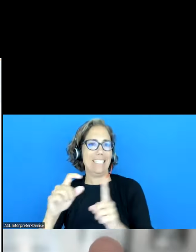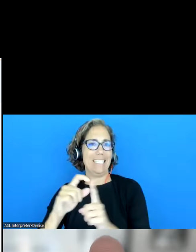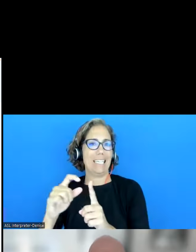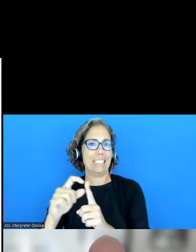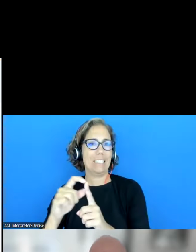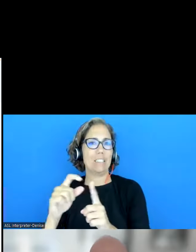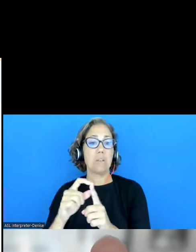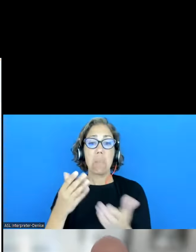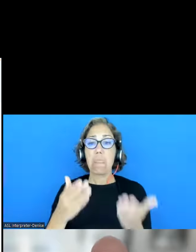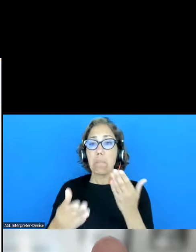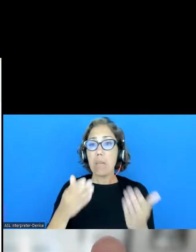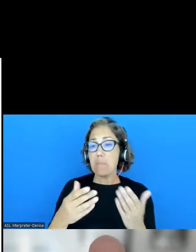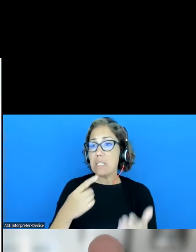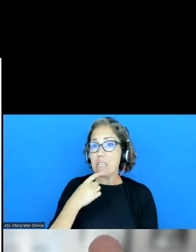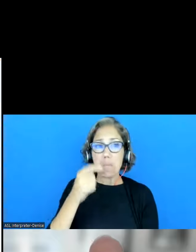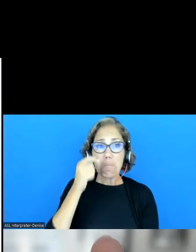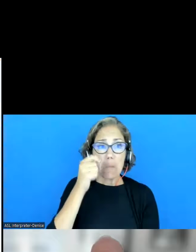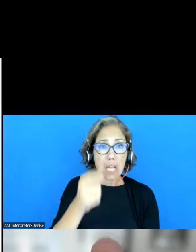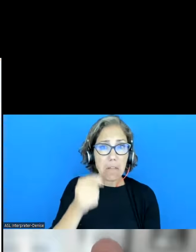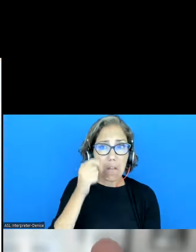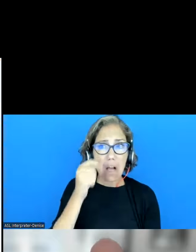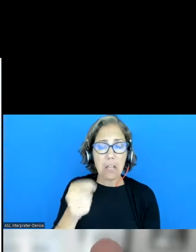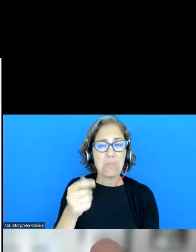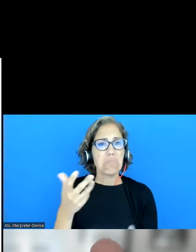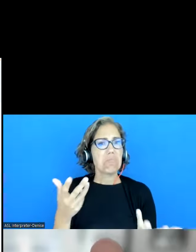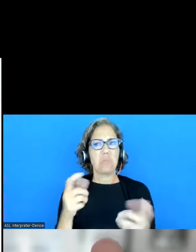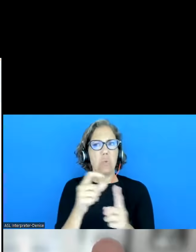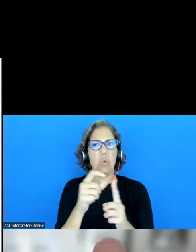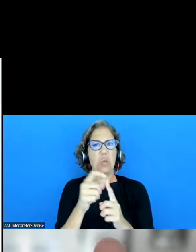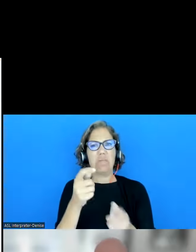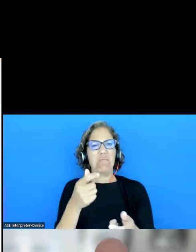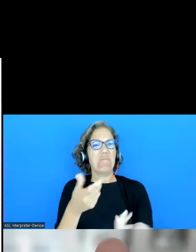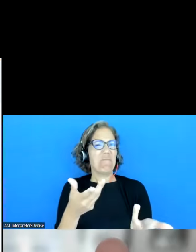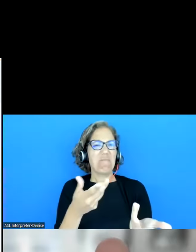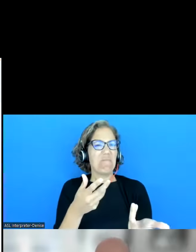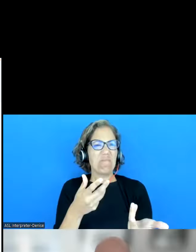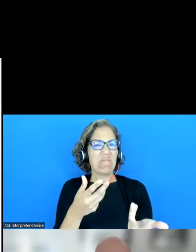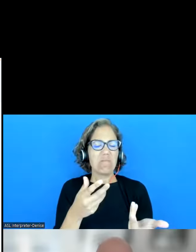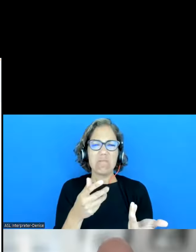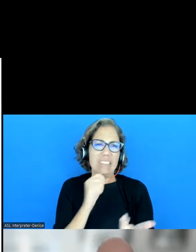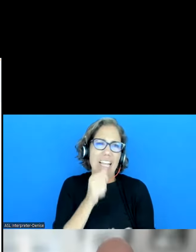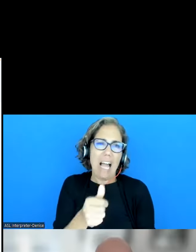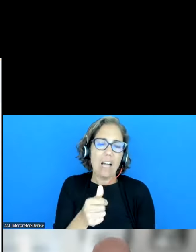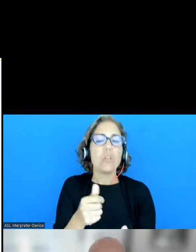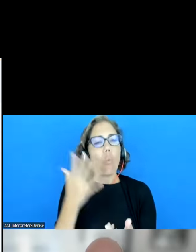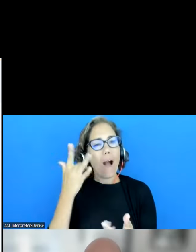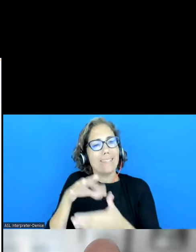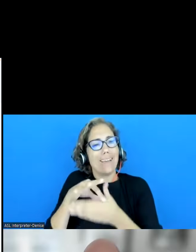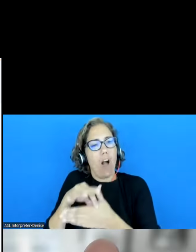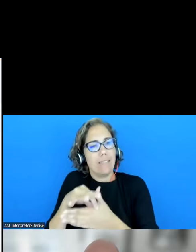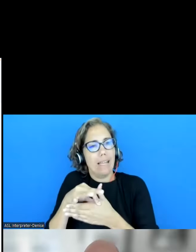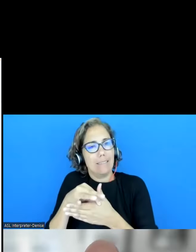say magnifying glass isn't really meaningful at all, because it's, again, that context that matters.